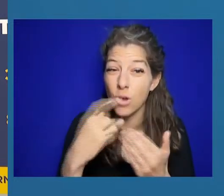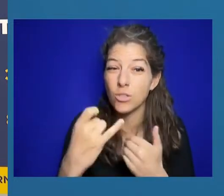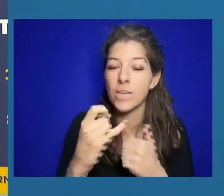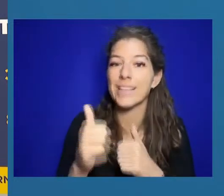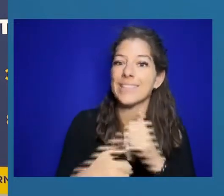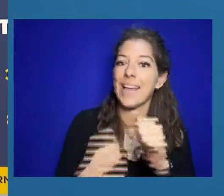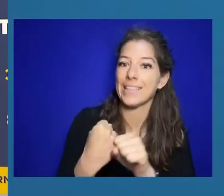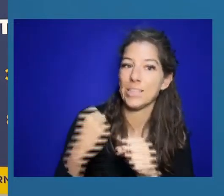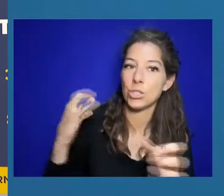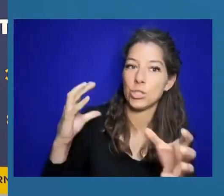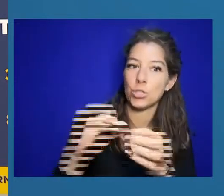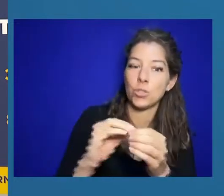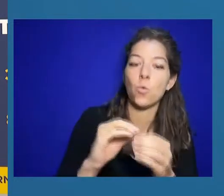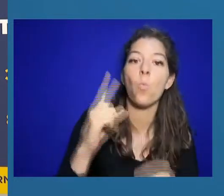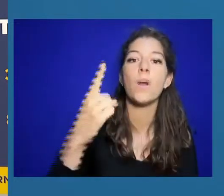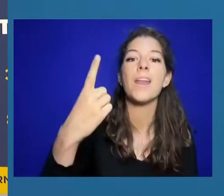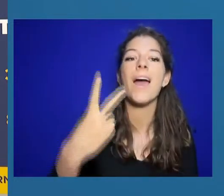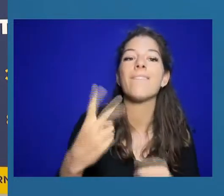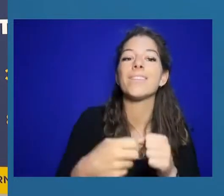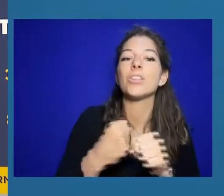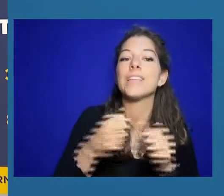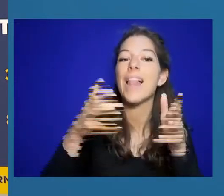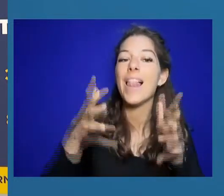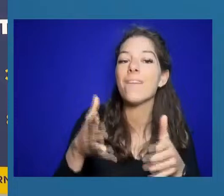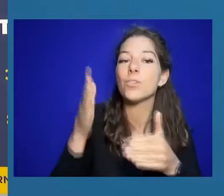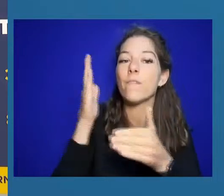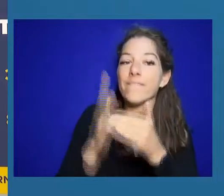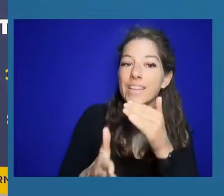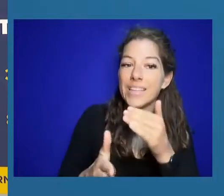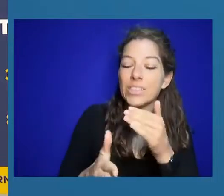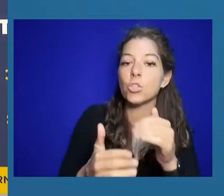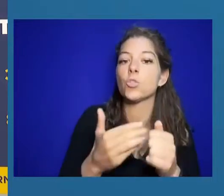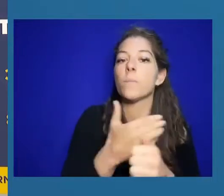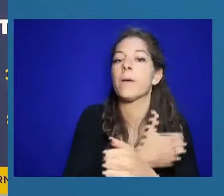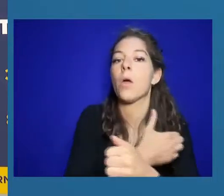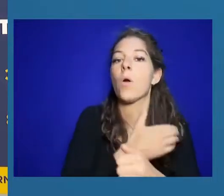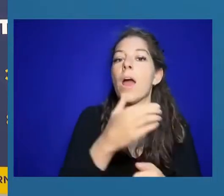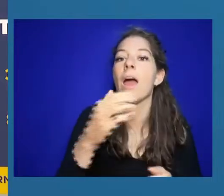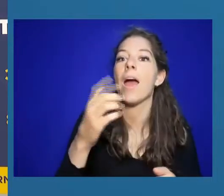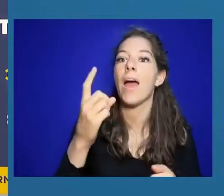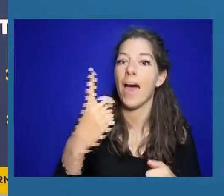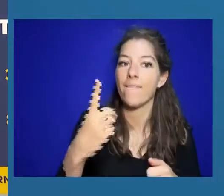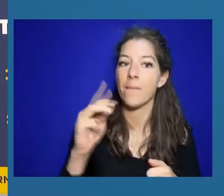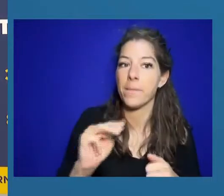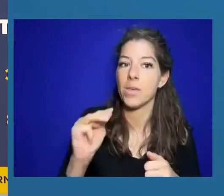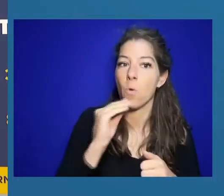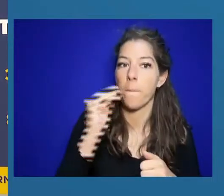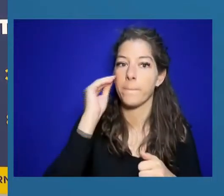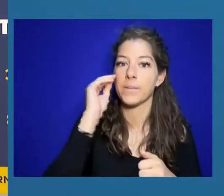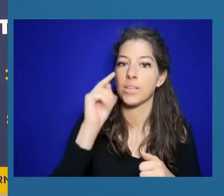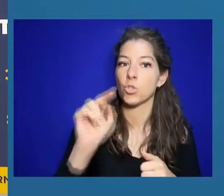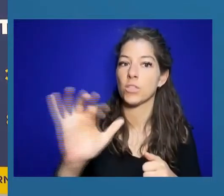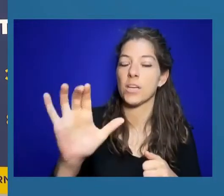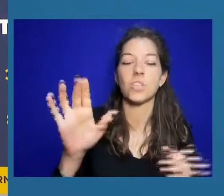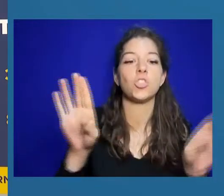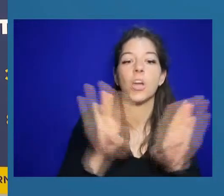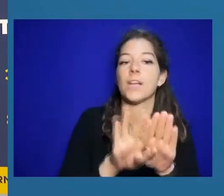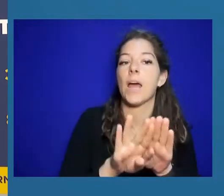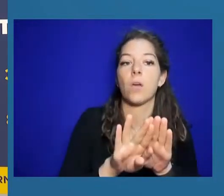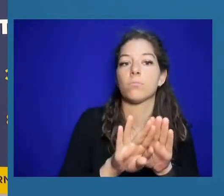making, 1.5 years left to get it done, to power 500,000 homes in New York City. They shut it down